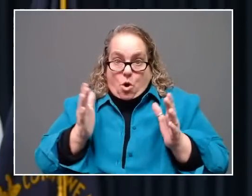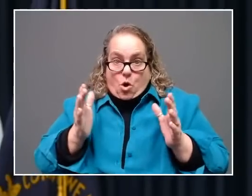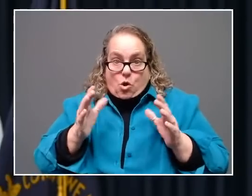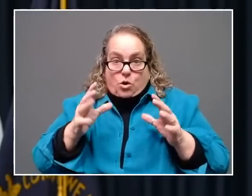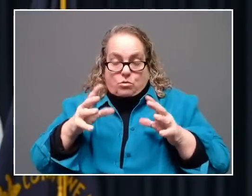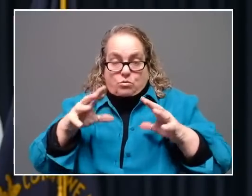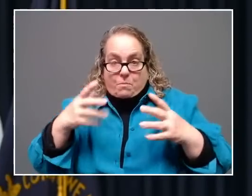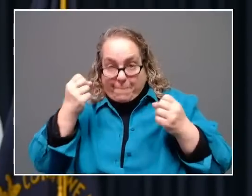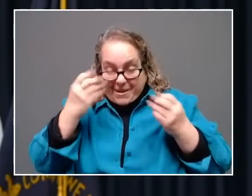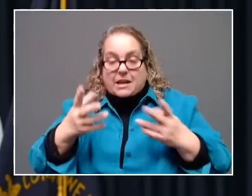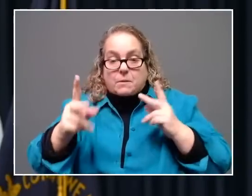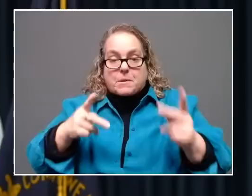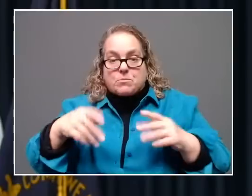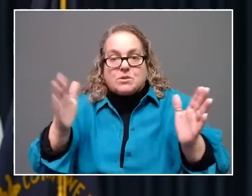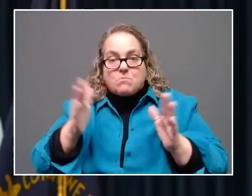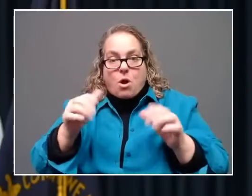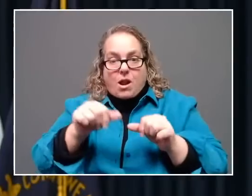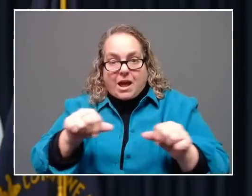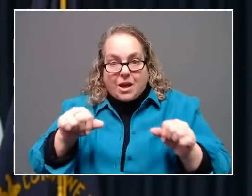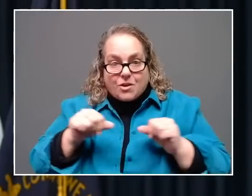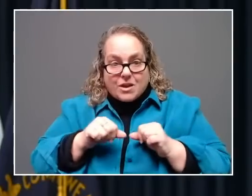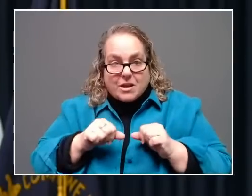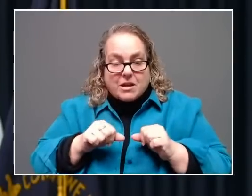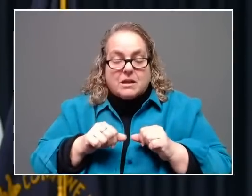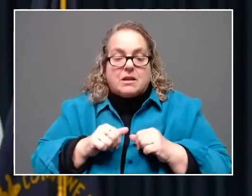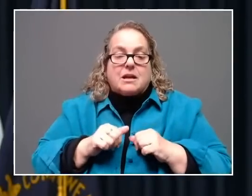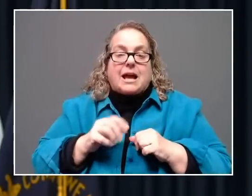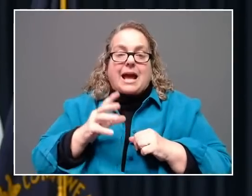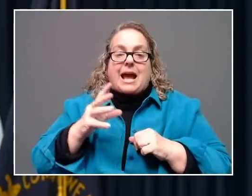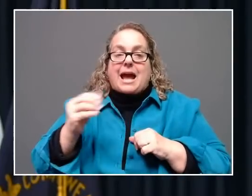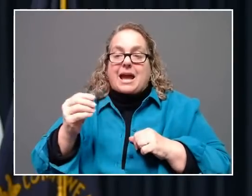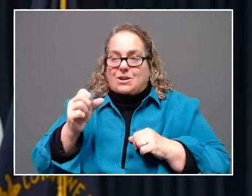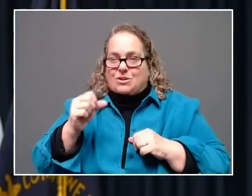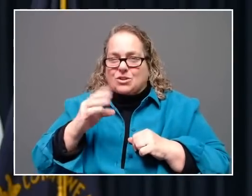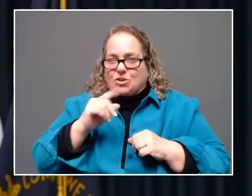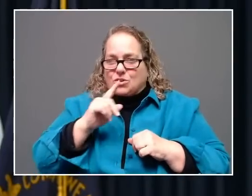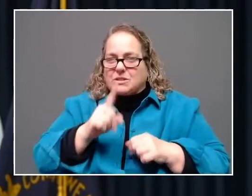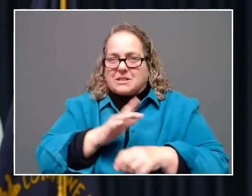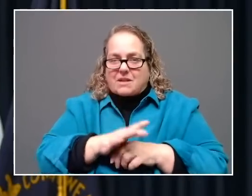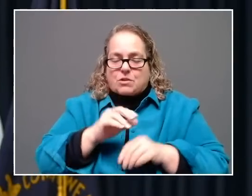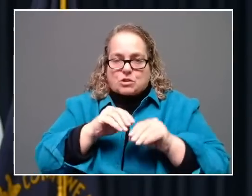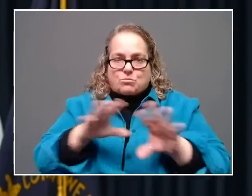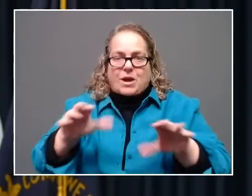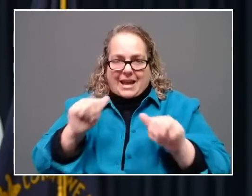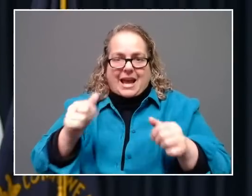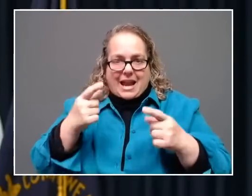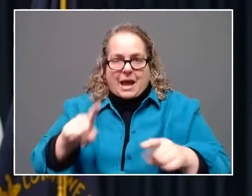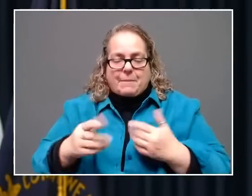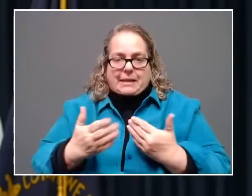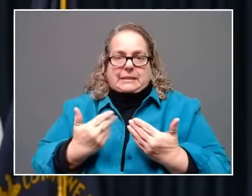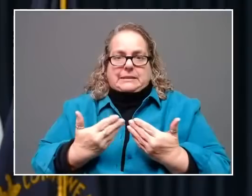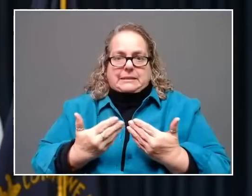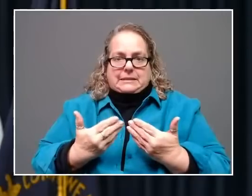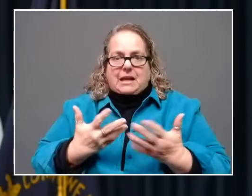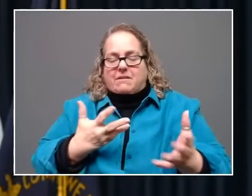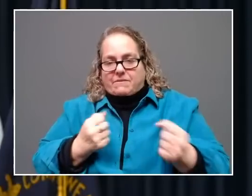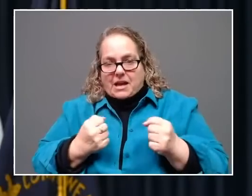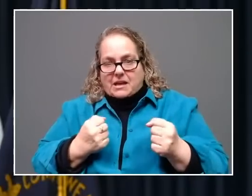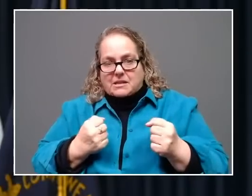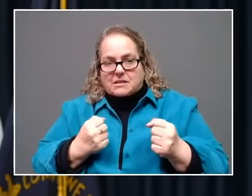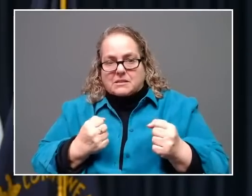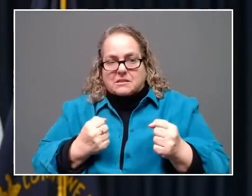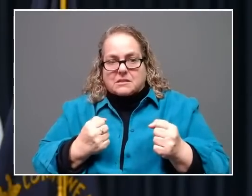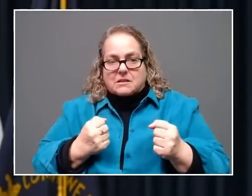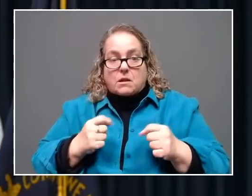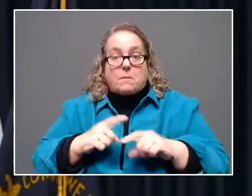other congregate setting out there. And certainly the spread can happen very quickly.